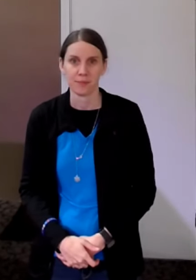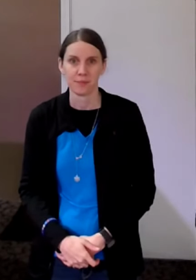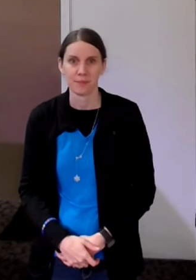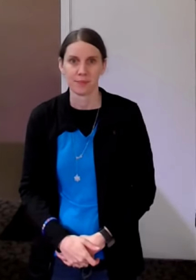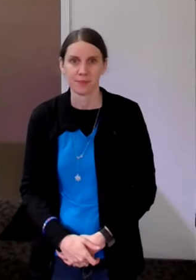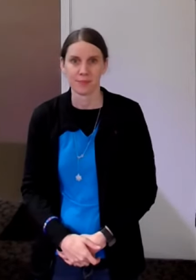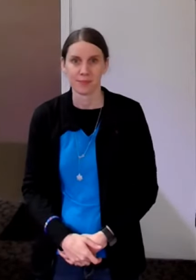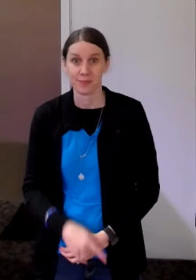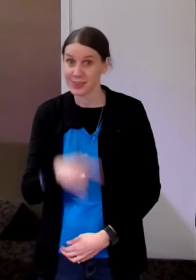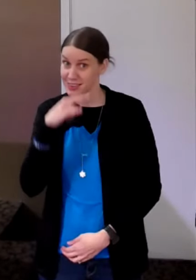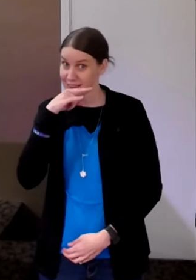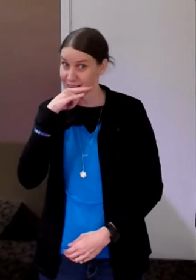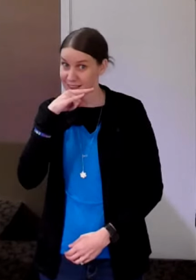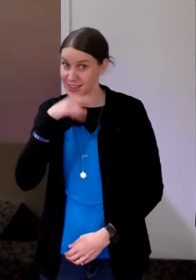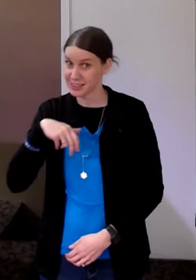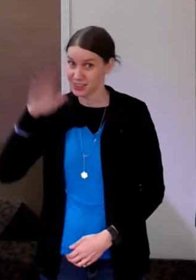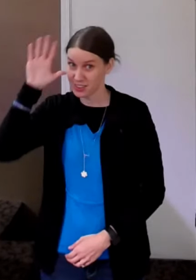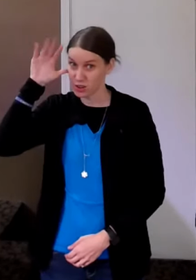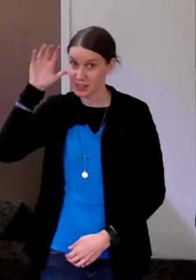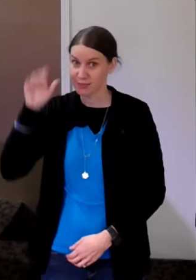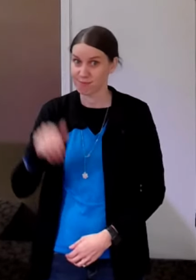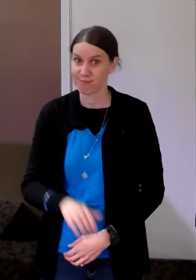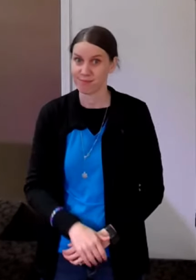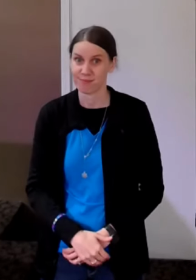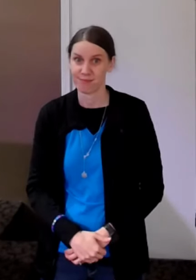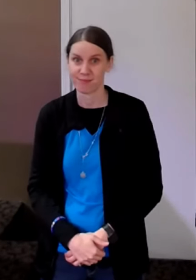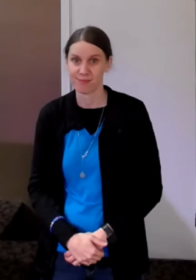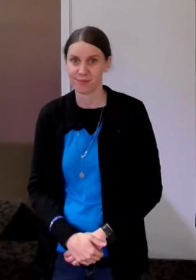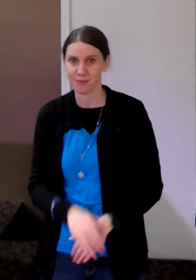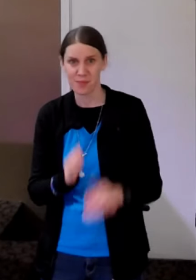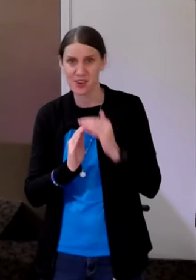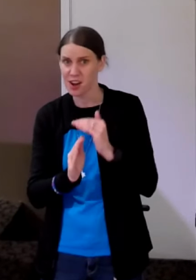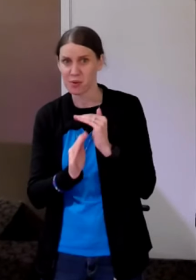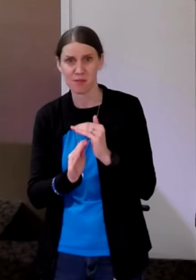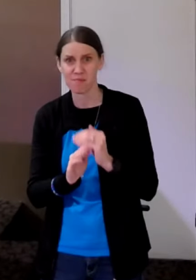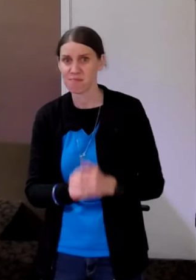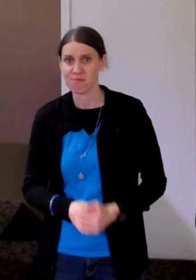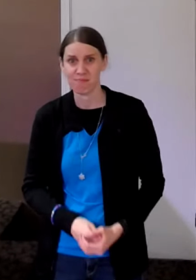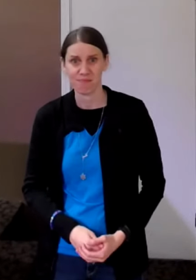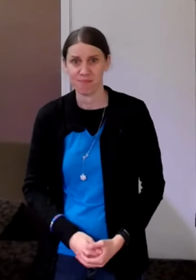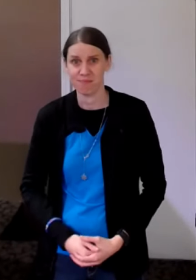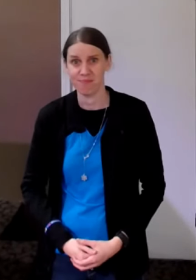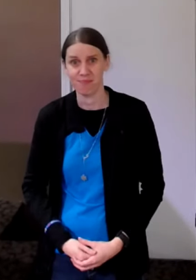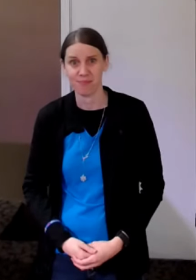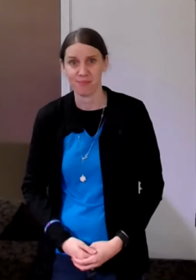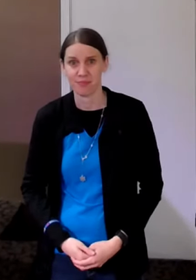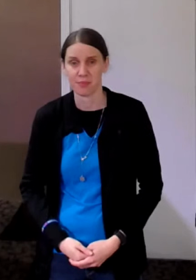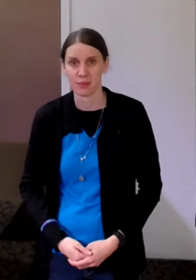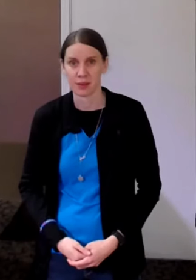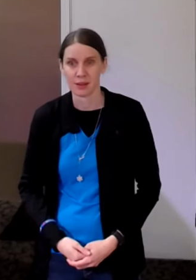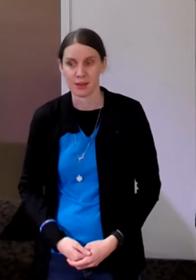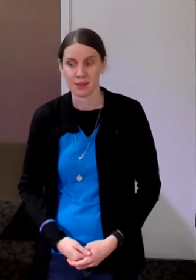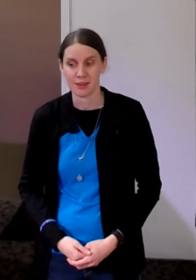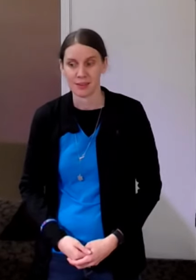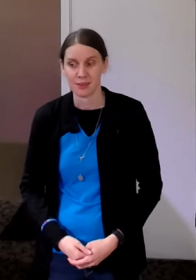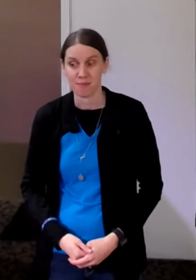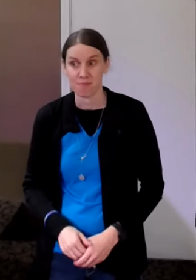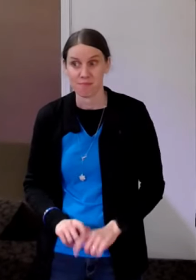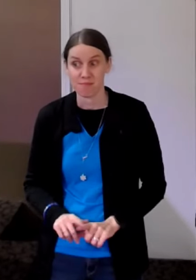A young one, even. As humble as you can get. And still be